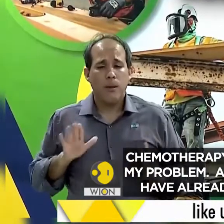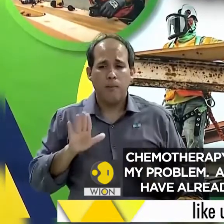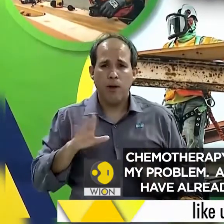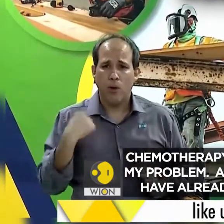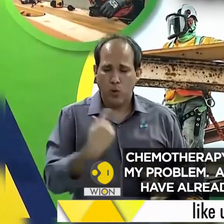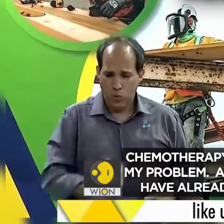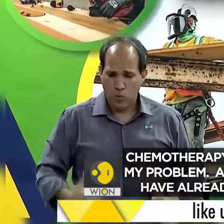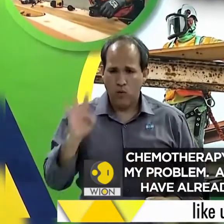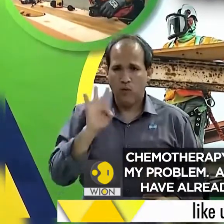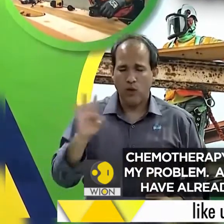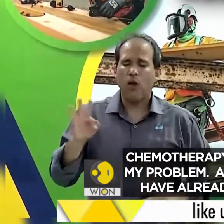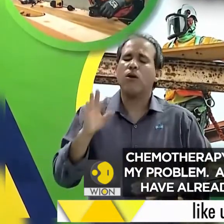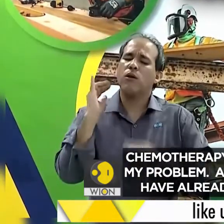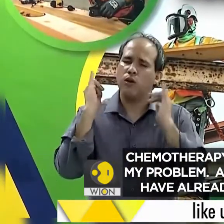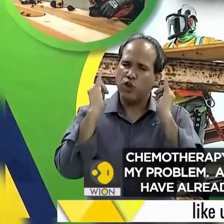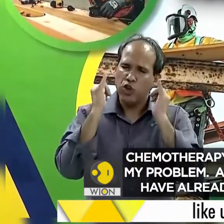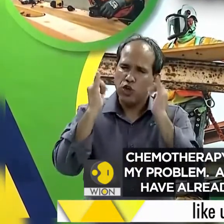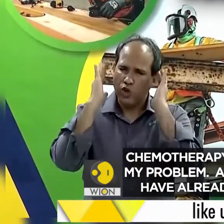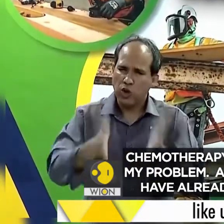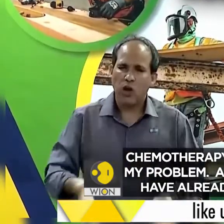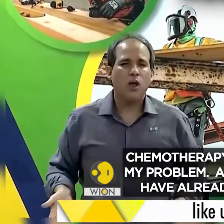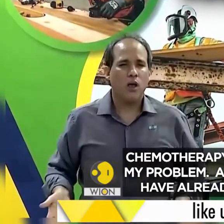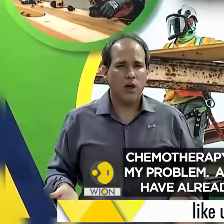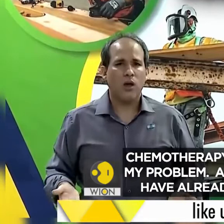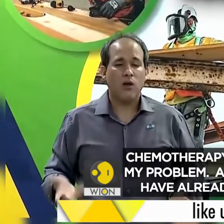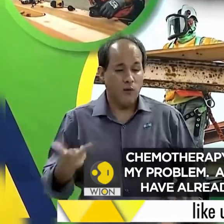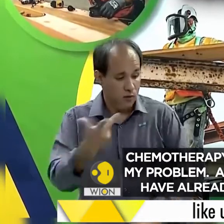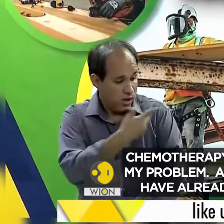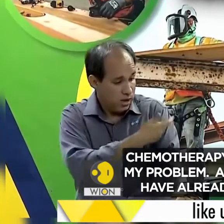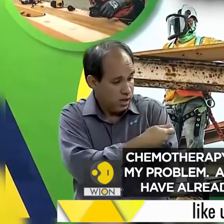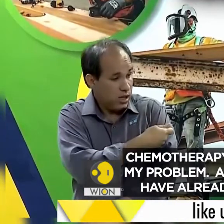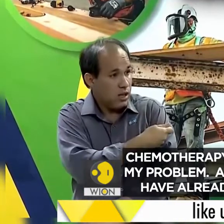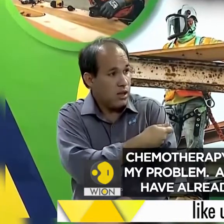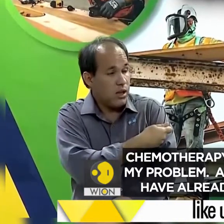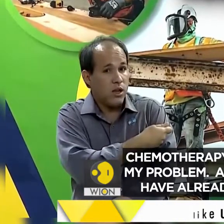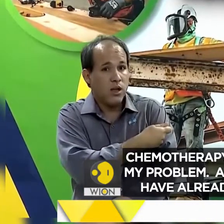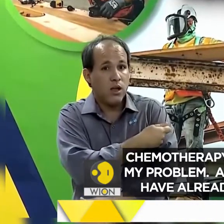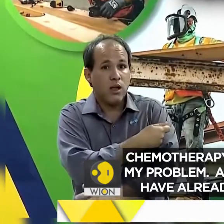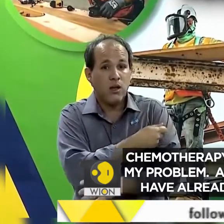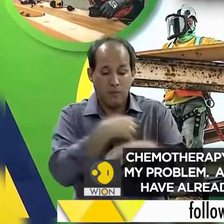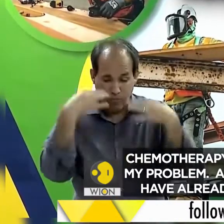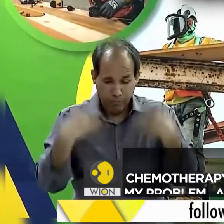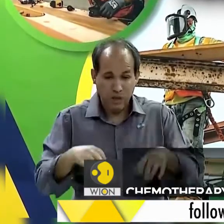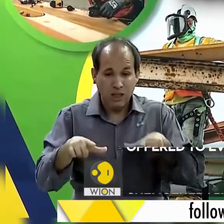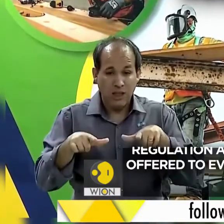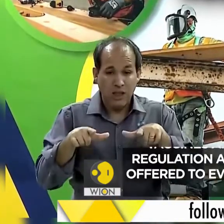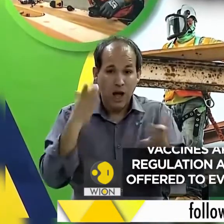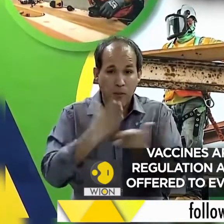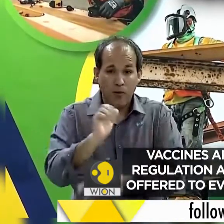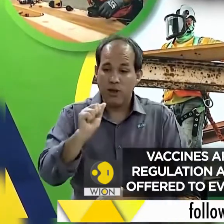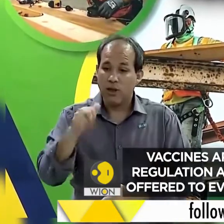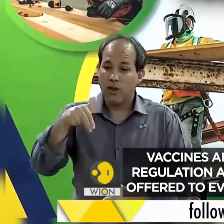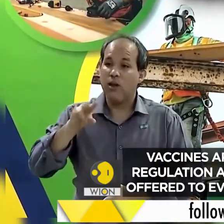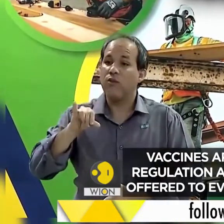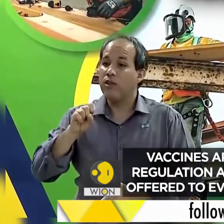I decide to die. It's my problem. And we in the federal government have already informed that once the vaccines are